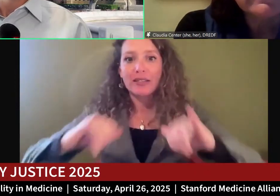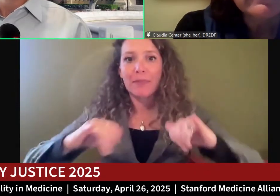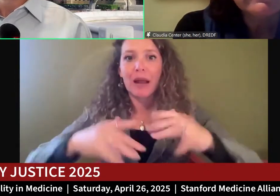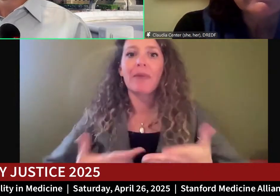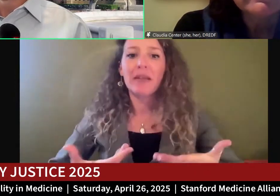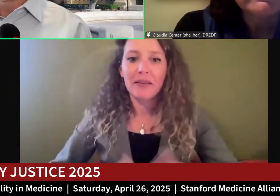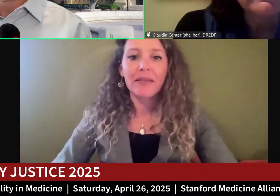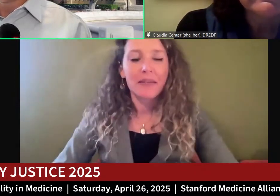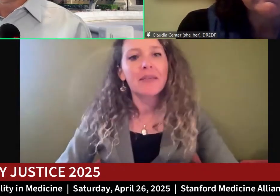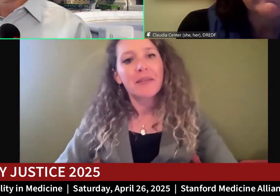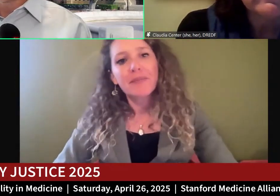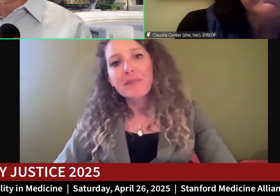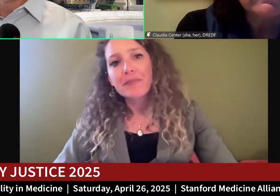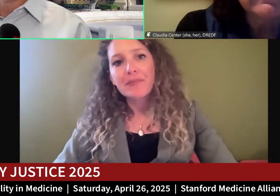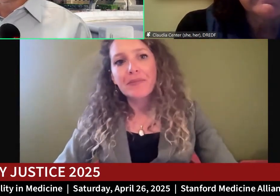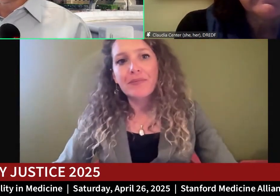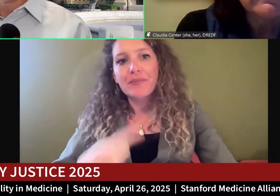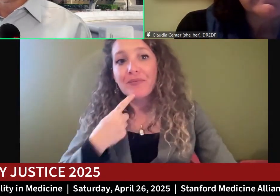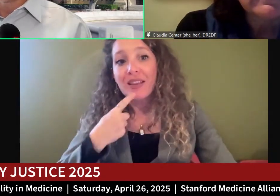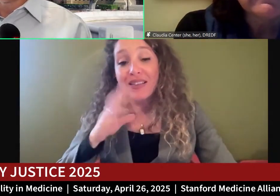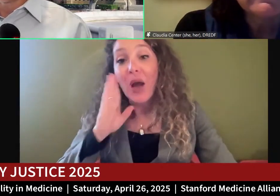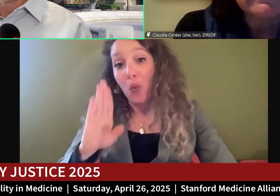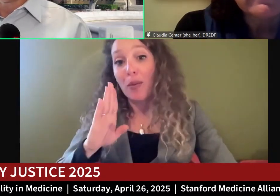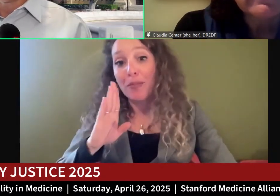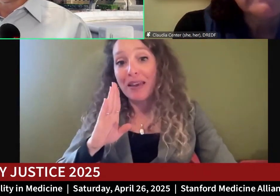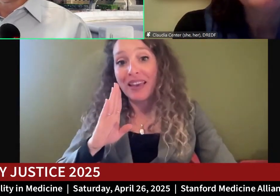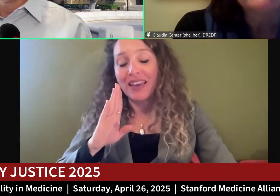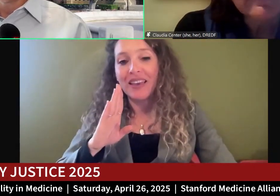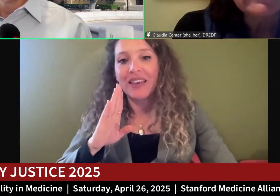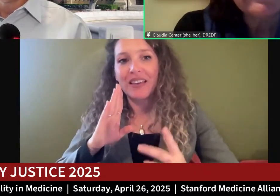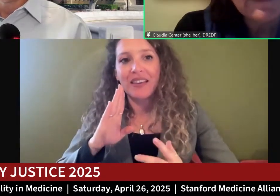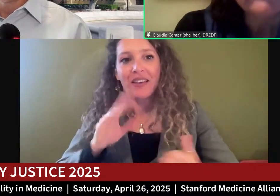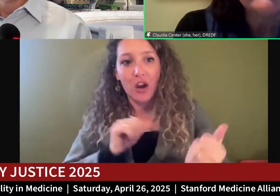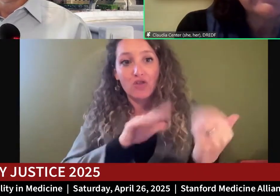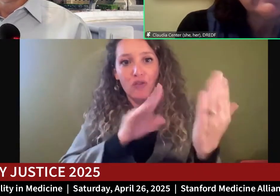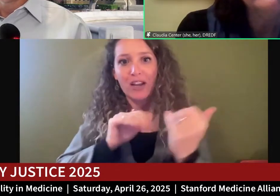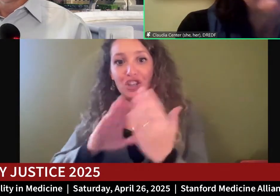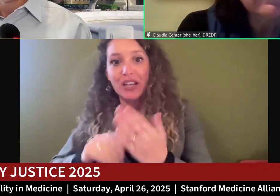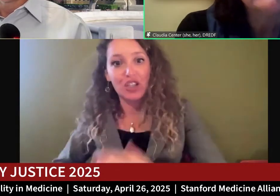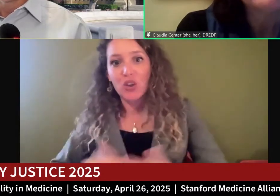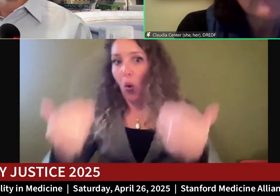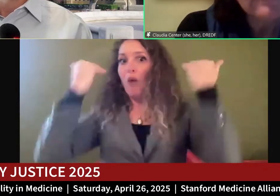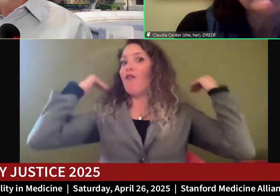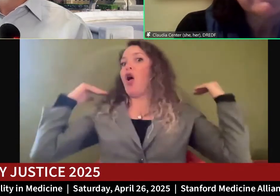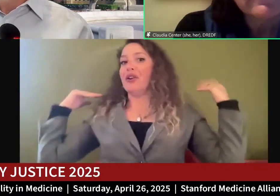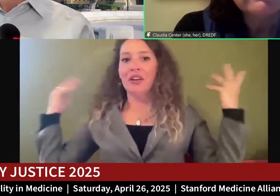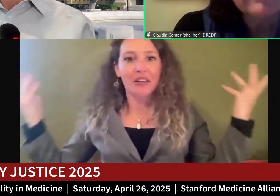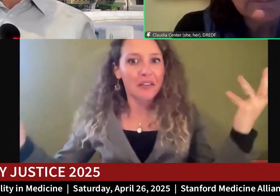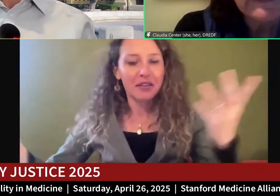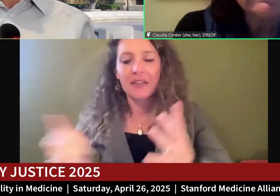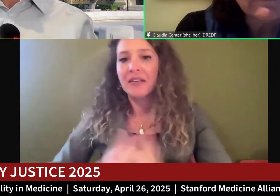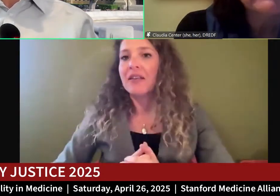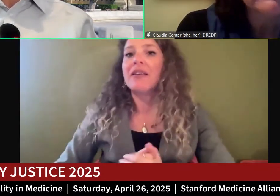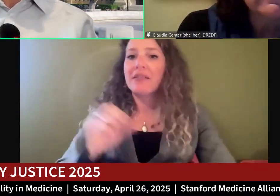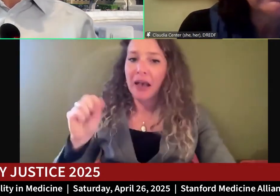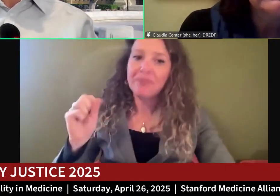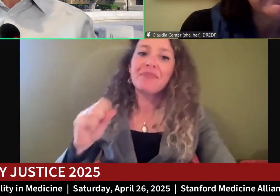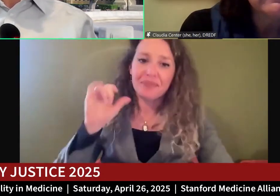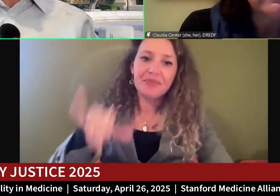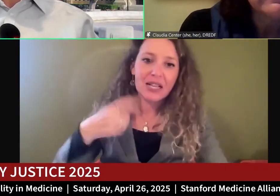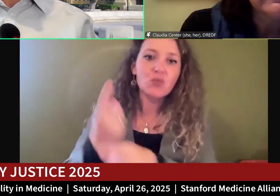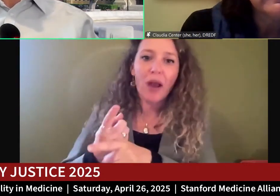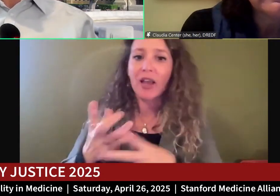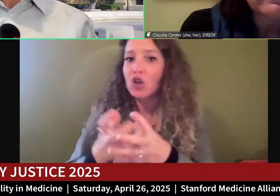I mean, they said this was going to be their strategy, right? To flood the zone. I think so. That's right. Yeah. To have so